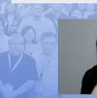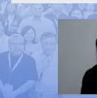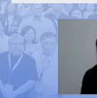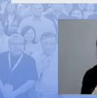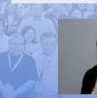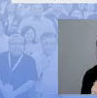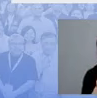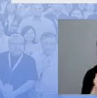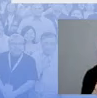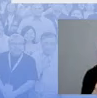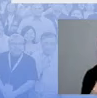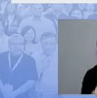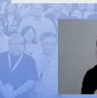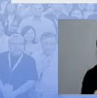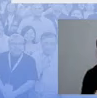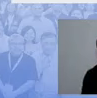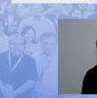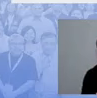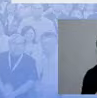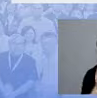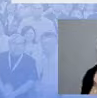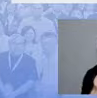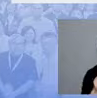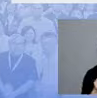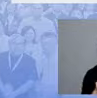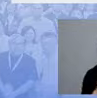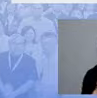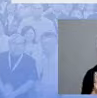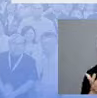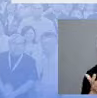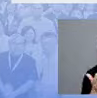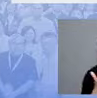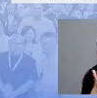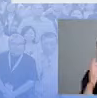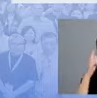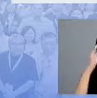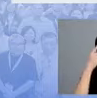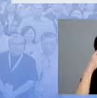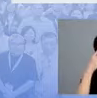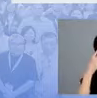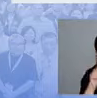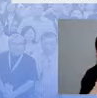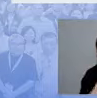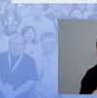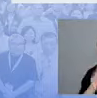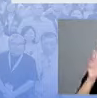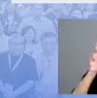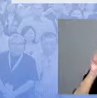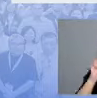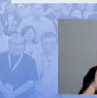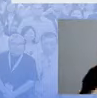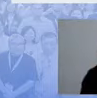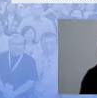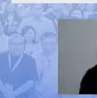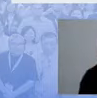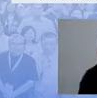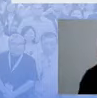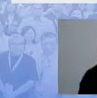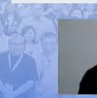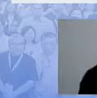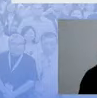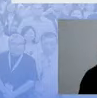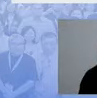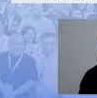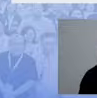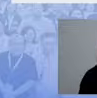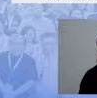stakeholders that involved in the policy solution. And we are rightly recognized by the government and also the UN. Next. All right.